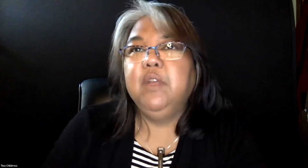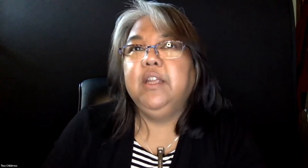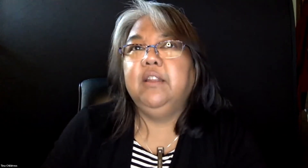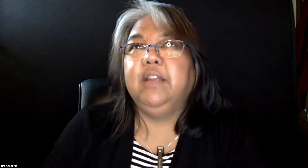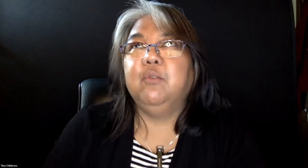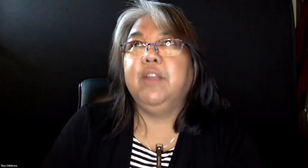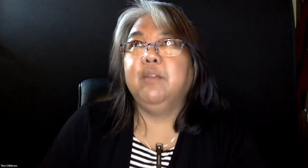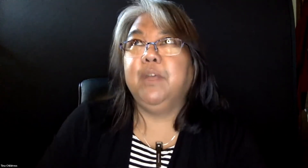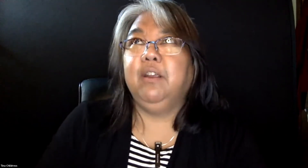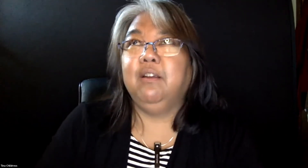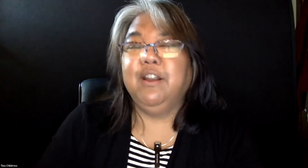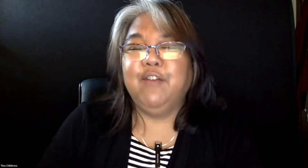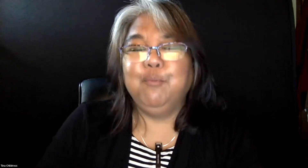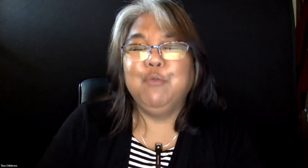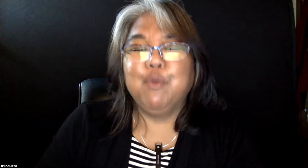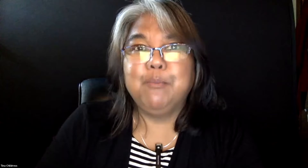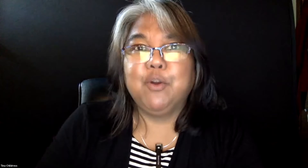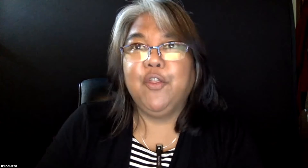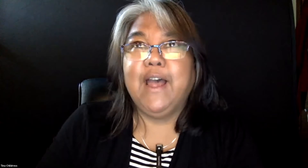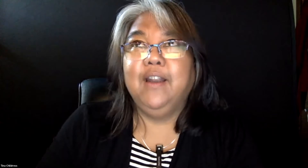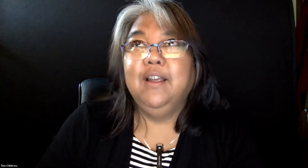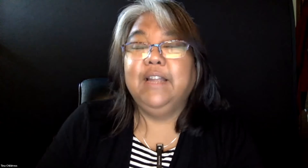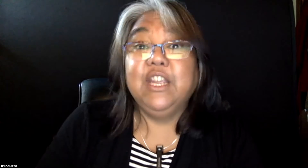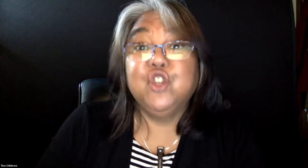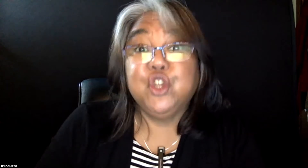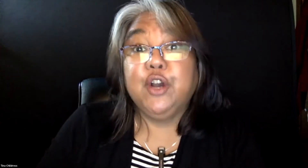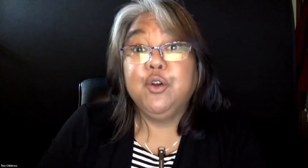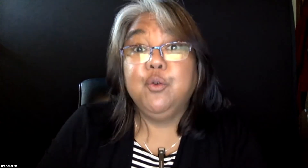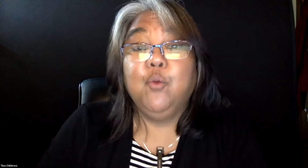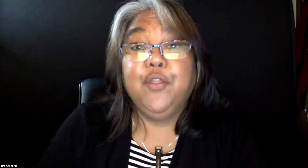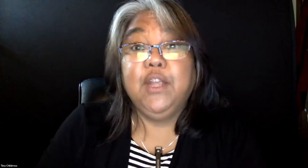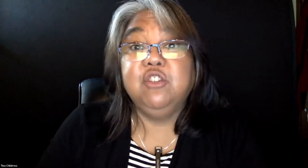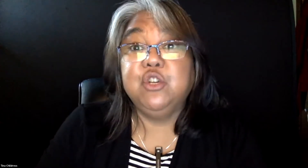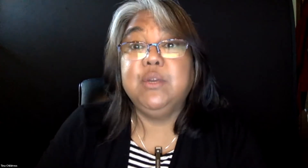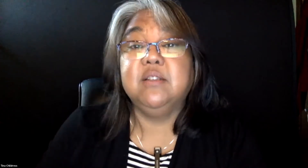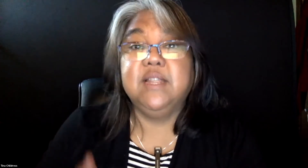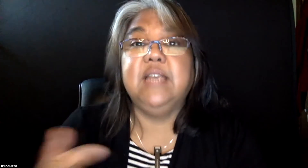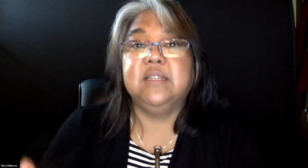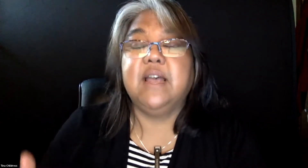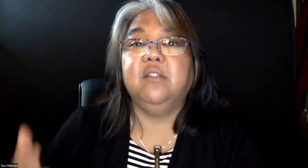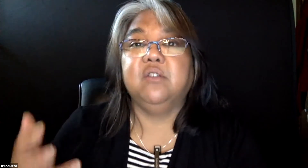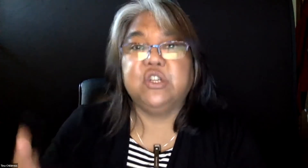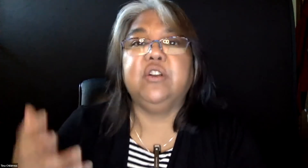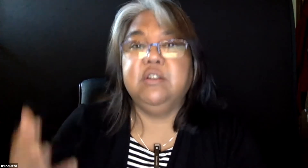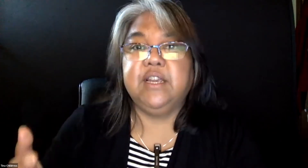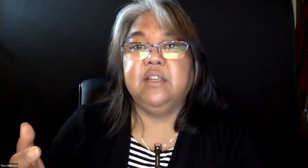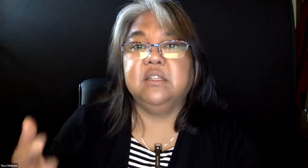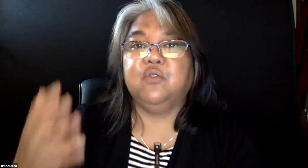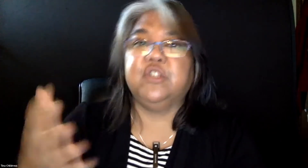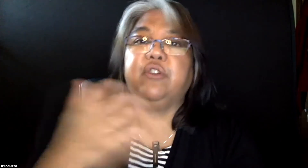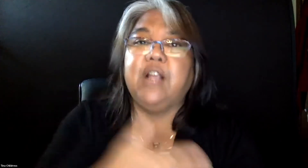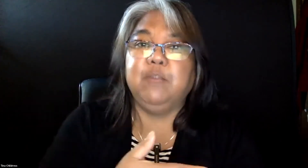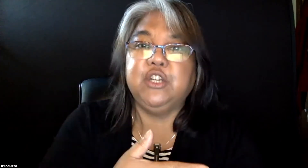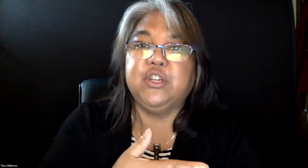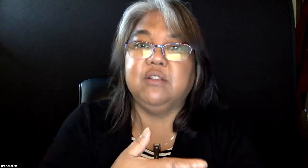I really like the way that Betty kind of helped me remember that, like in Chicago, what they do is they set certain days